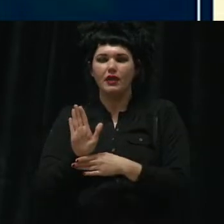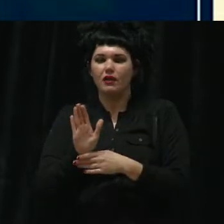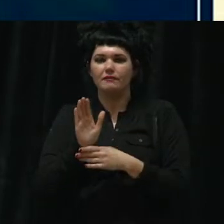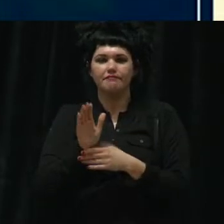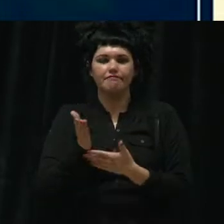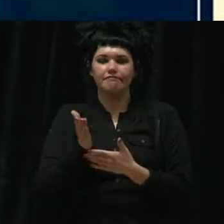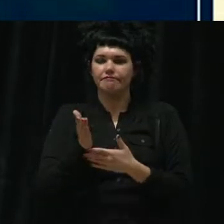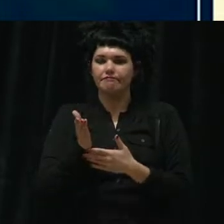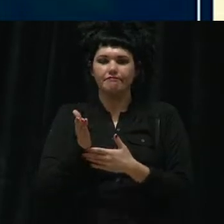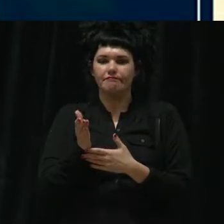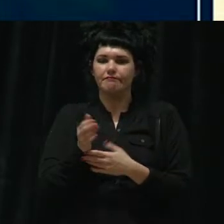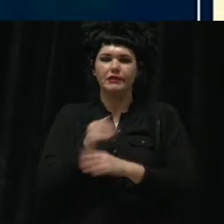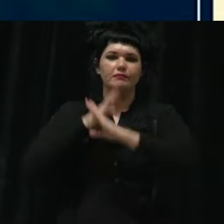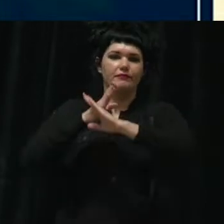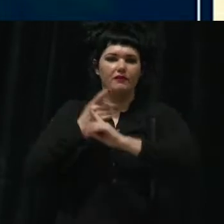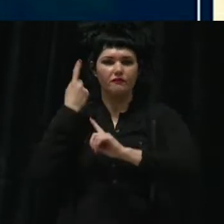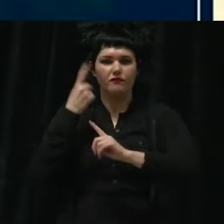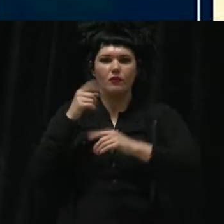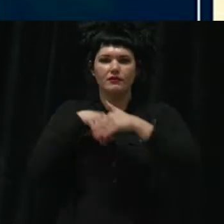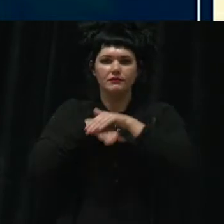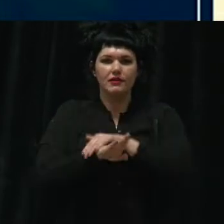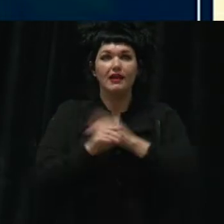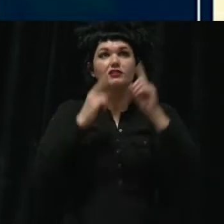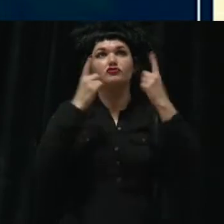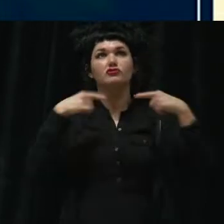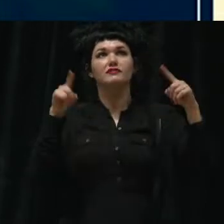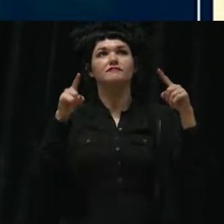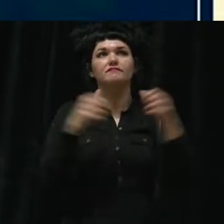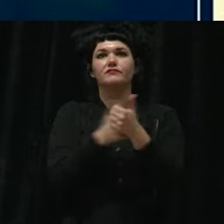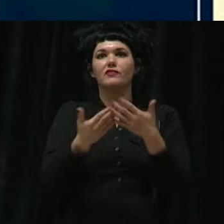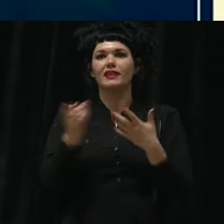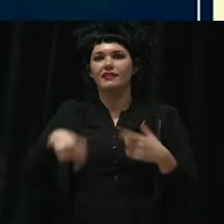access and achieve all that they can achieve.